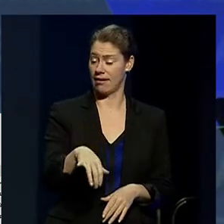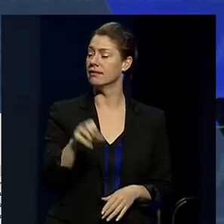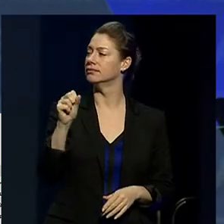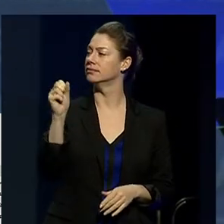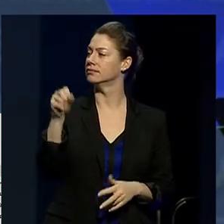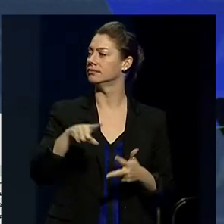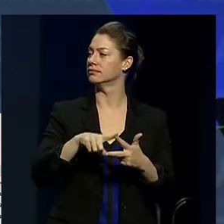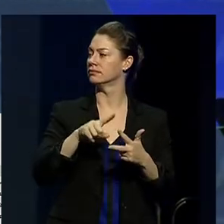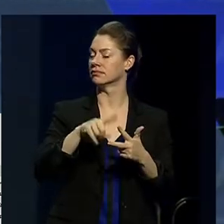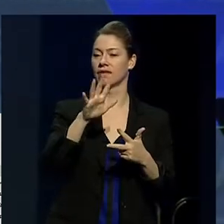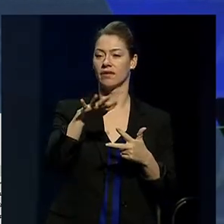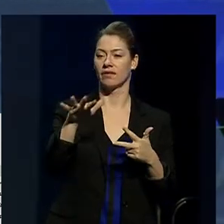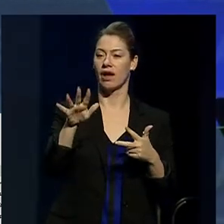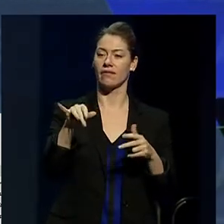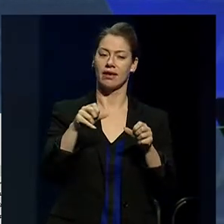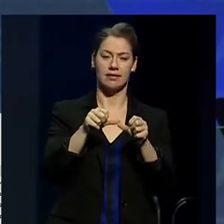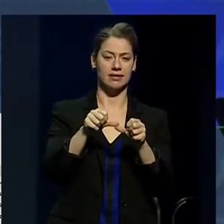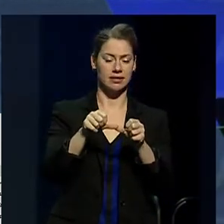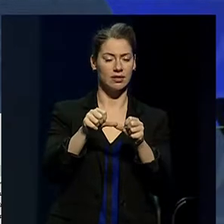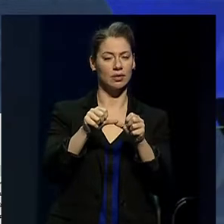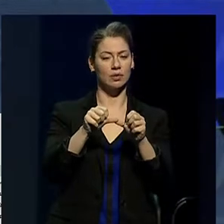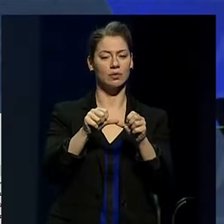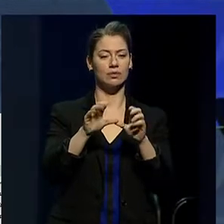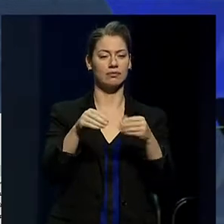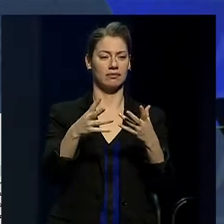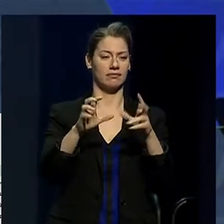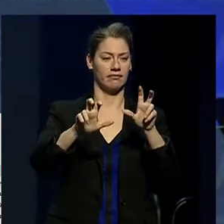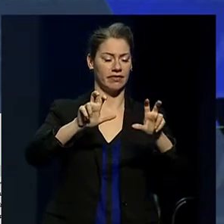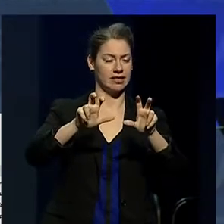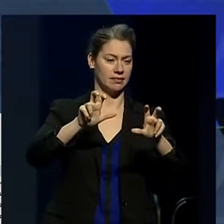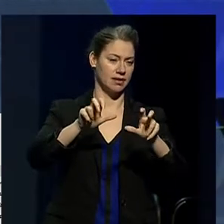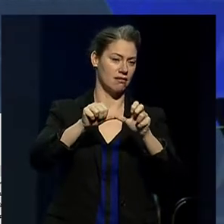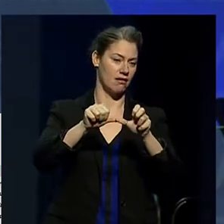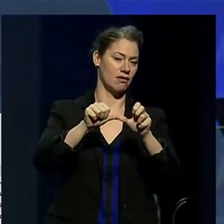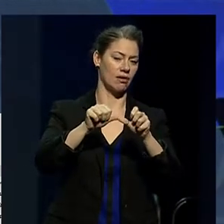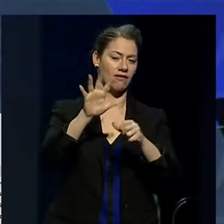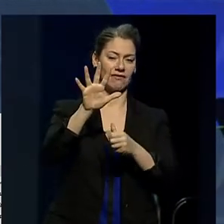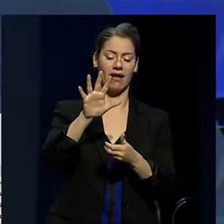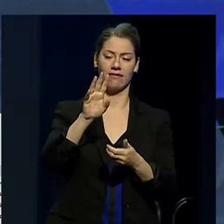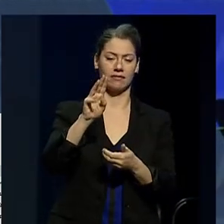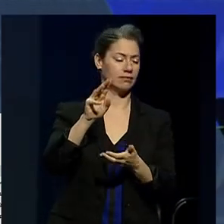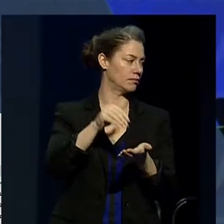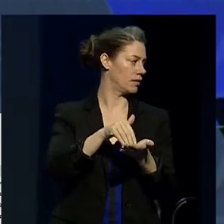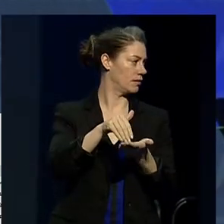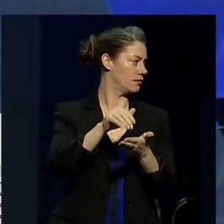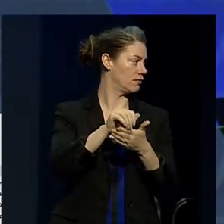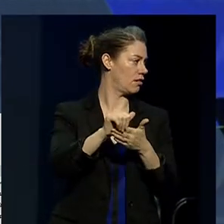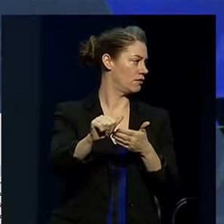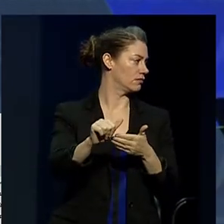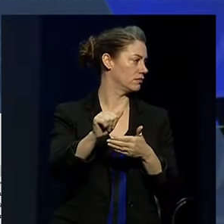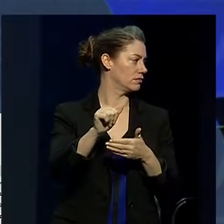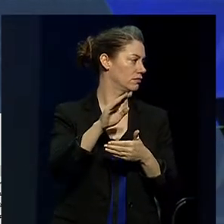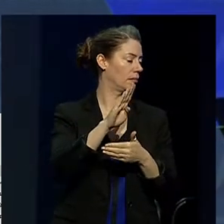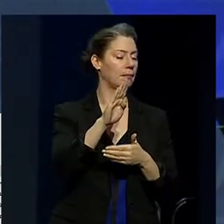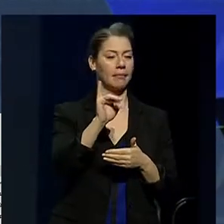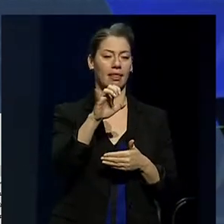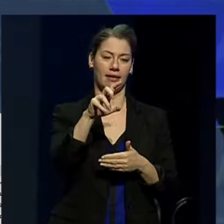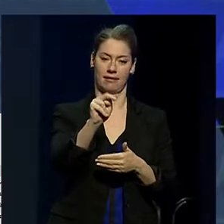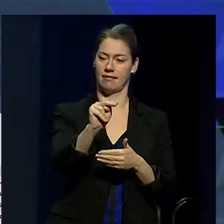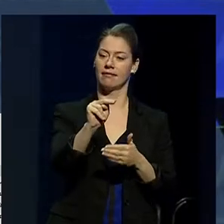And Prop 55 continues to invest on an ongoing basis $5 billion. And what do we think about